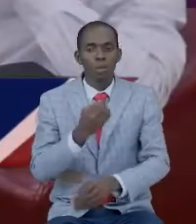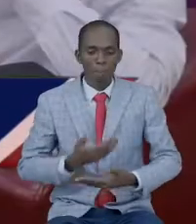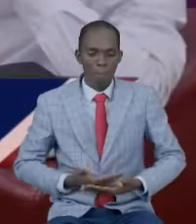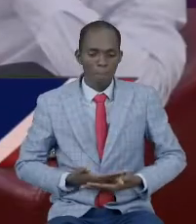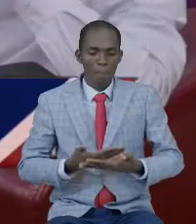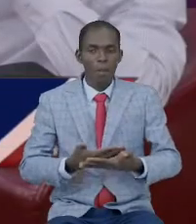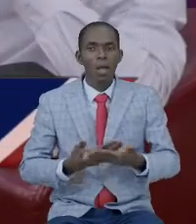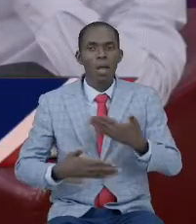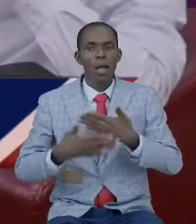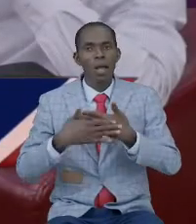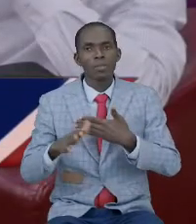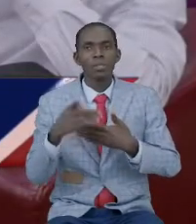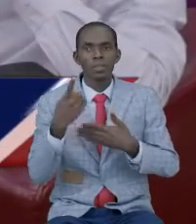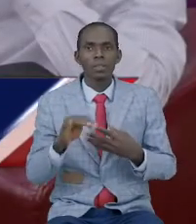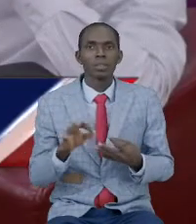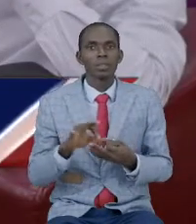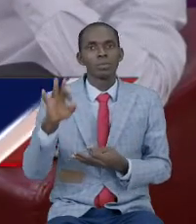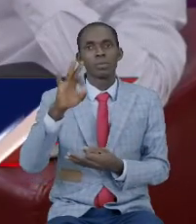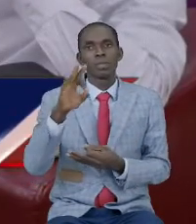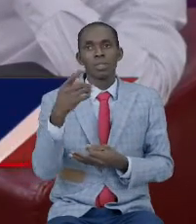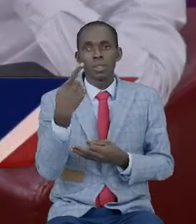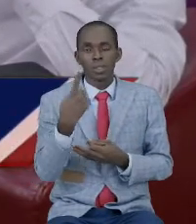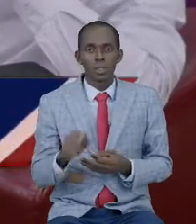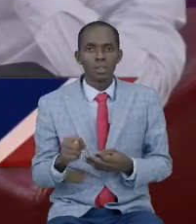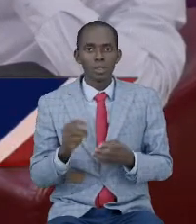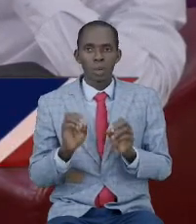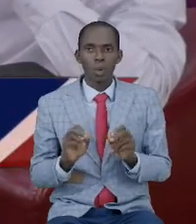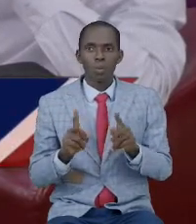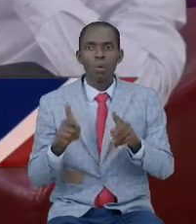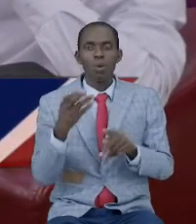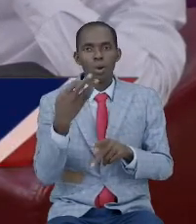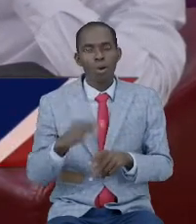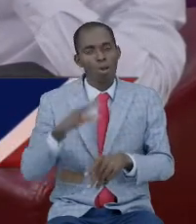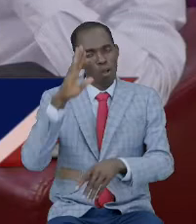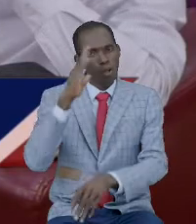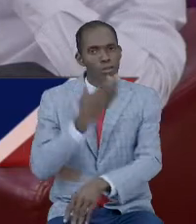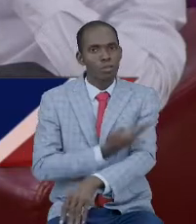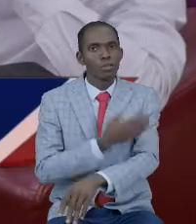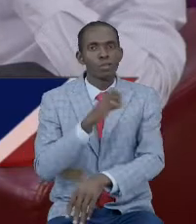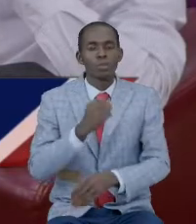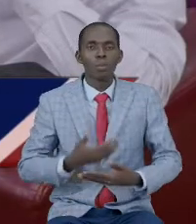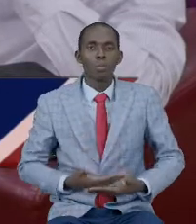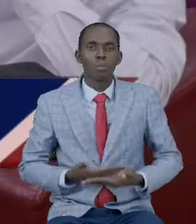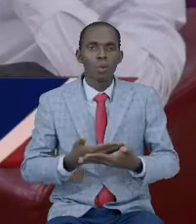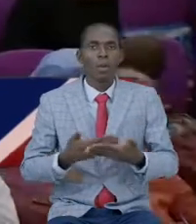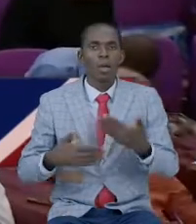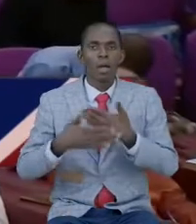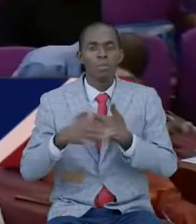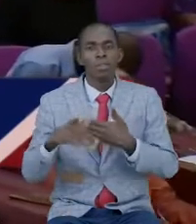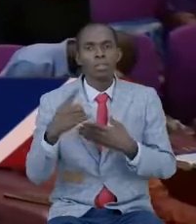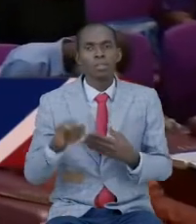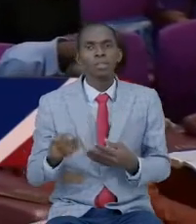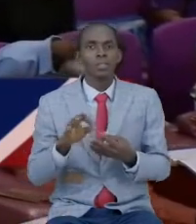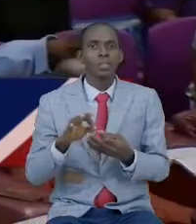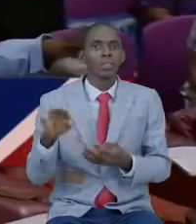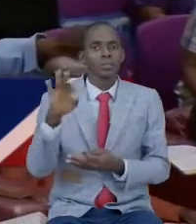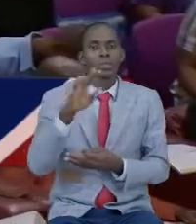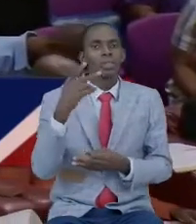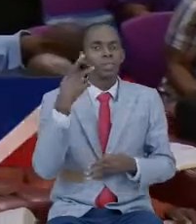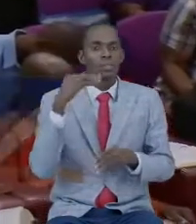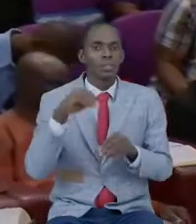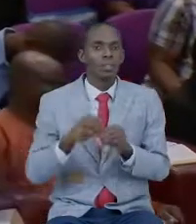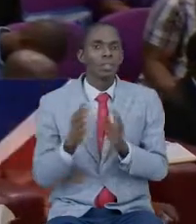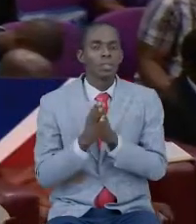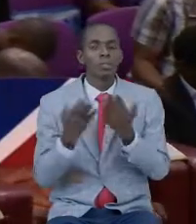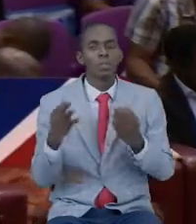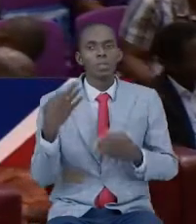Spirit. The privilege of sons born after the Spirit. We're studying from Galatians chapter